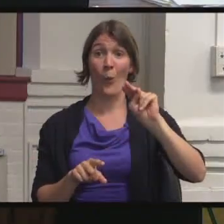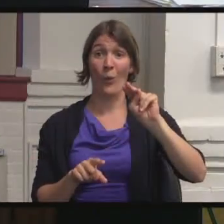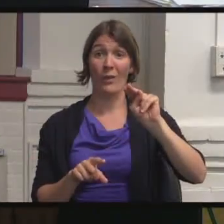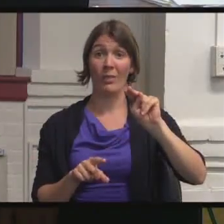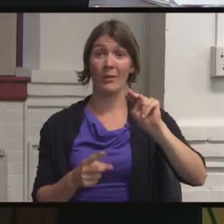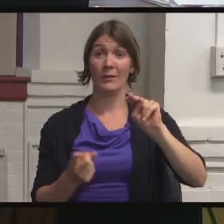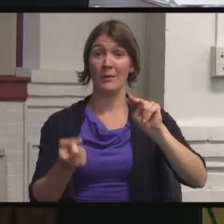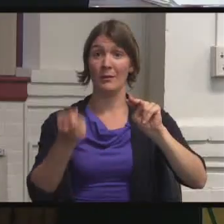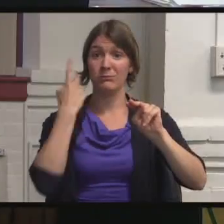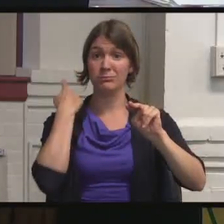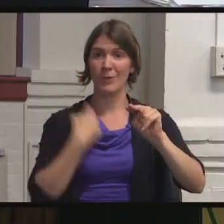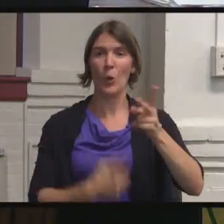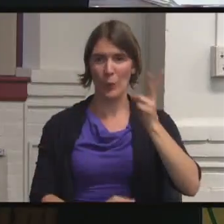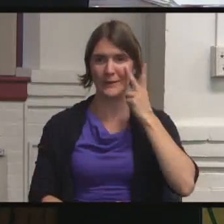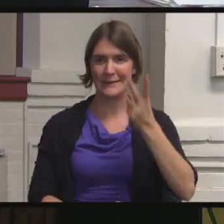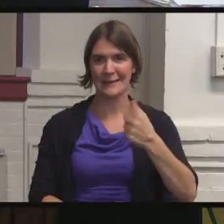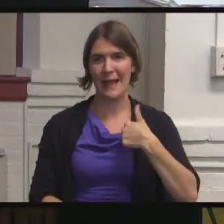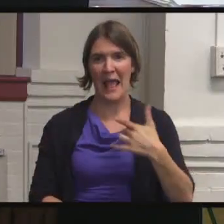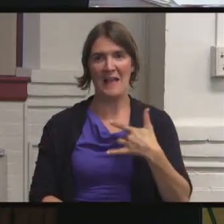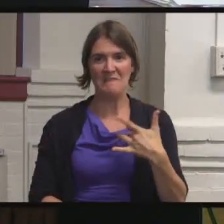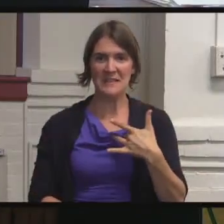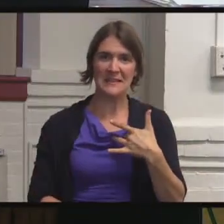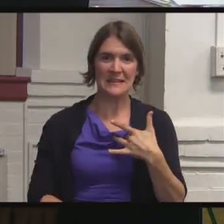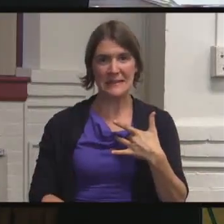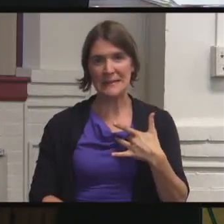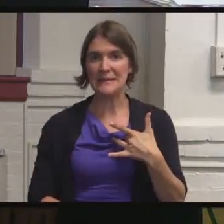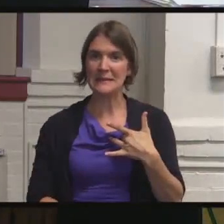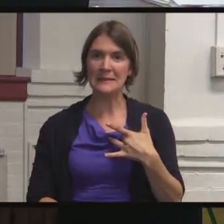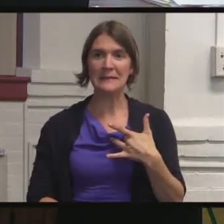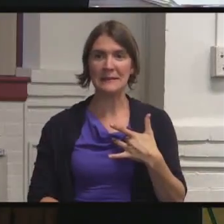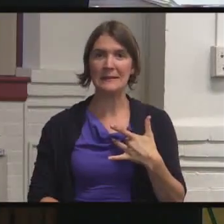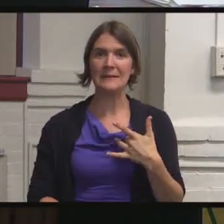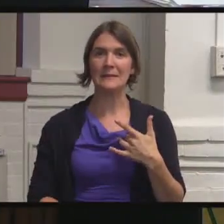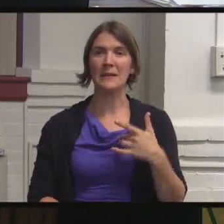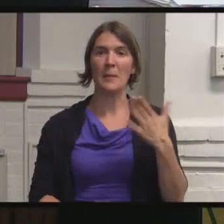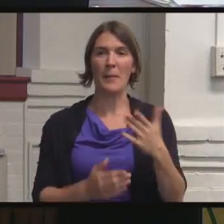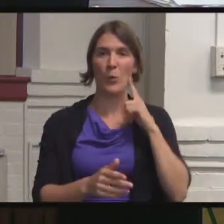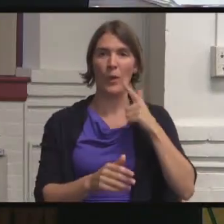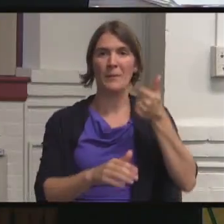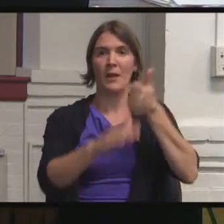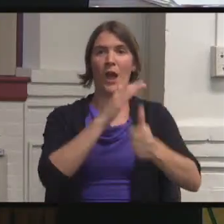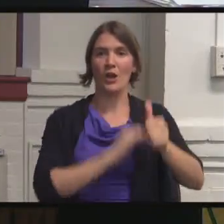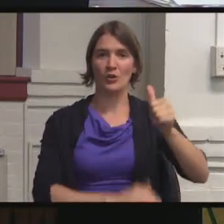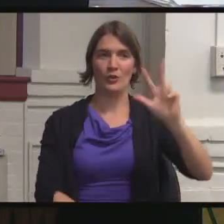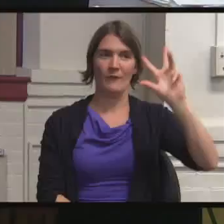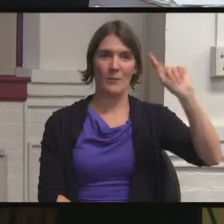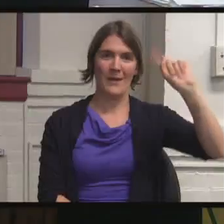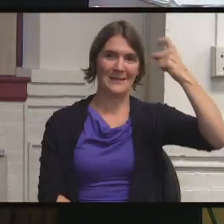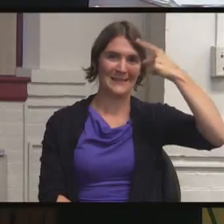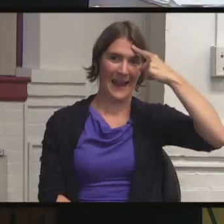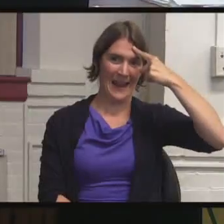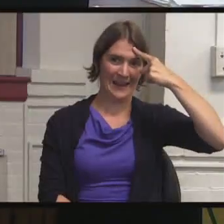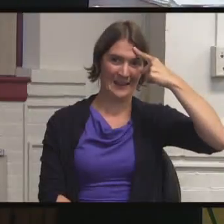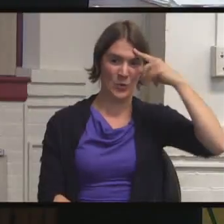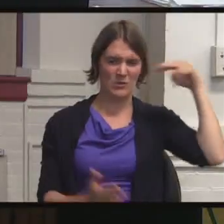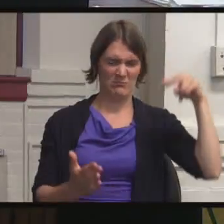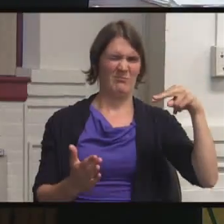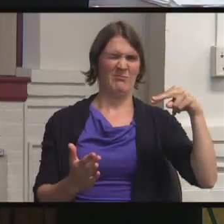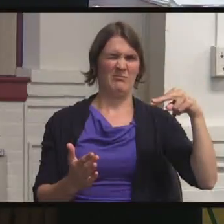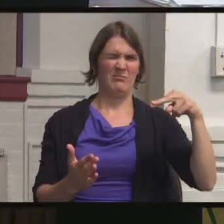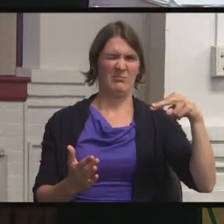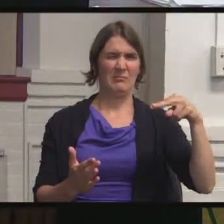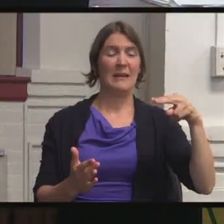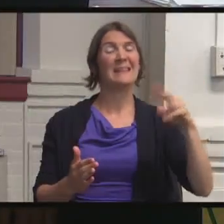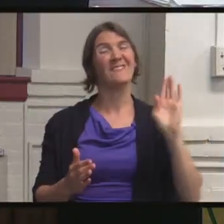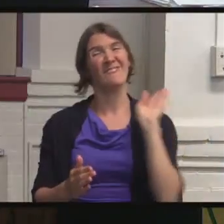is something that I feel could reasonably be reviewed under that standard, despite the fact that its physical location is